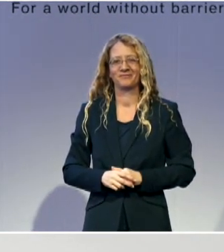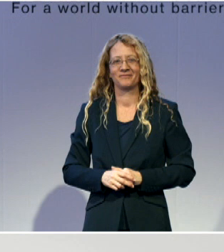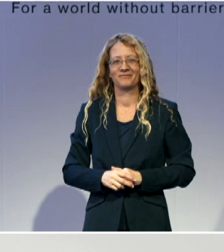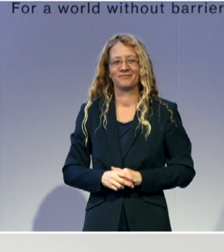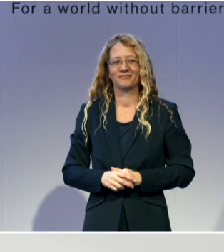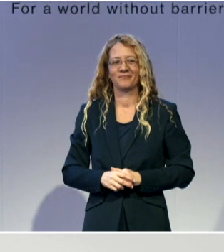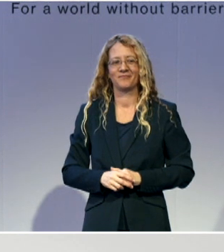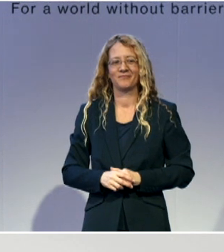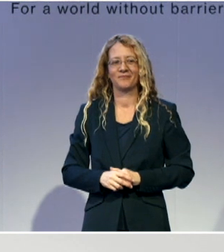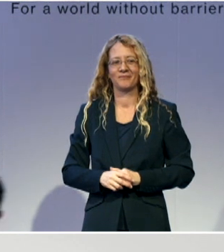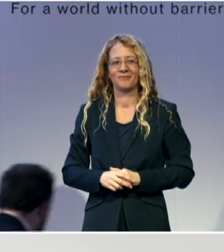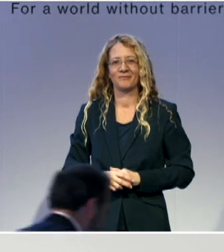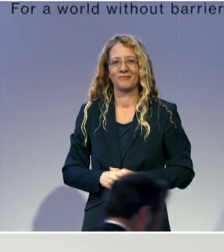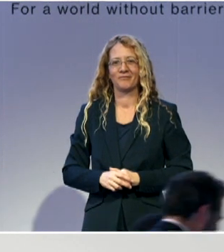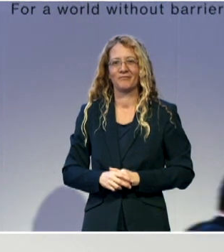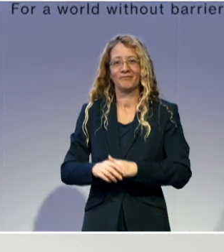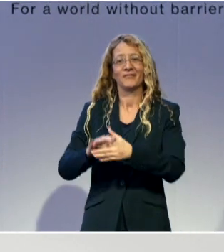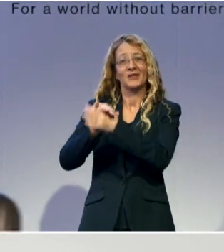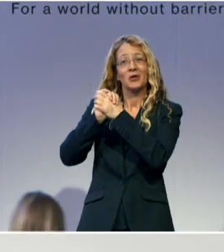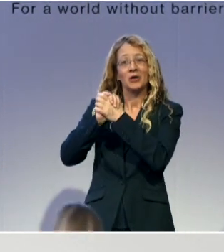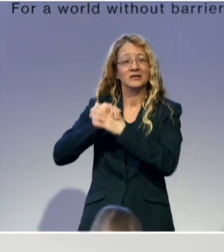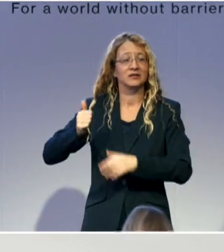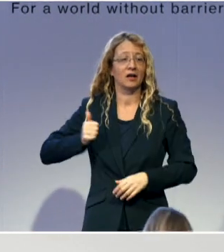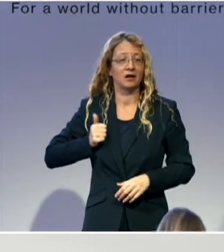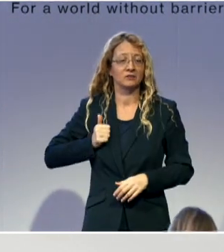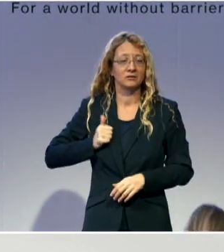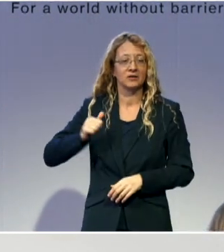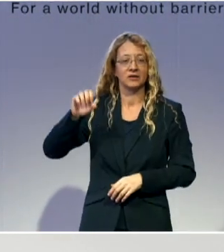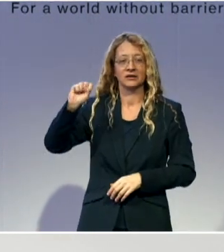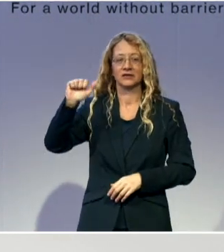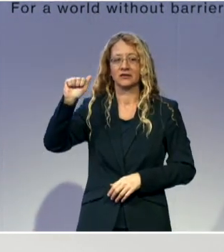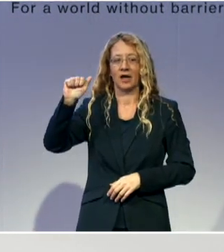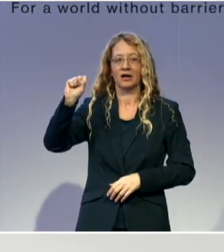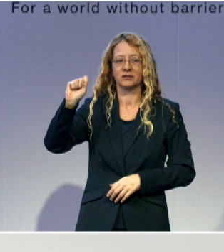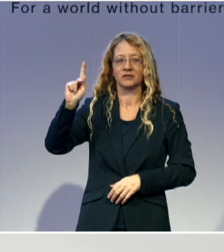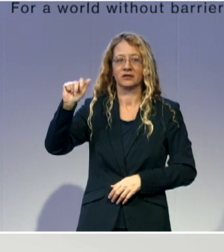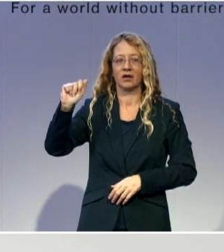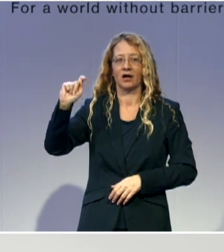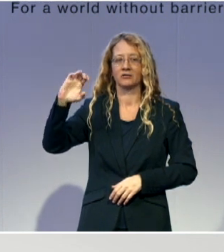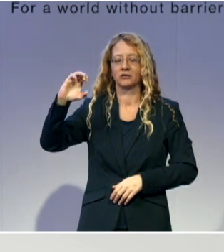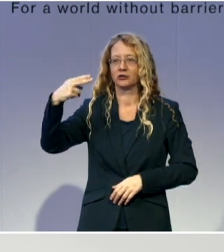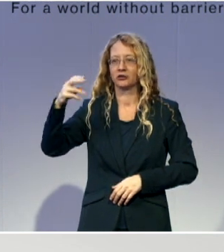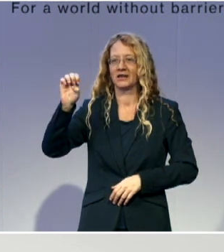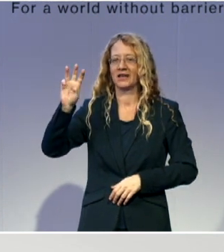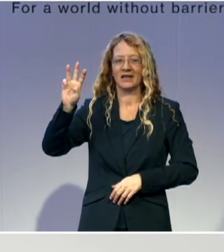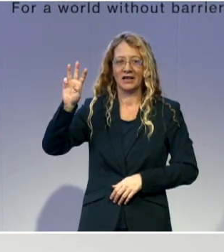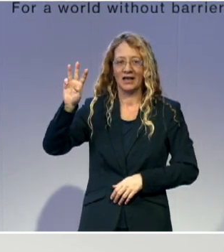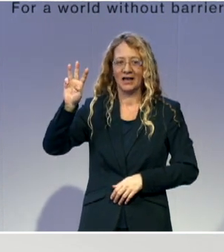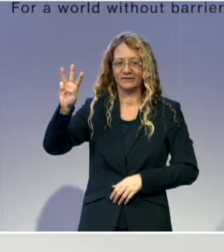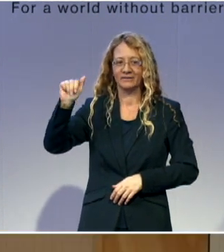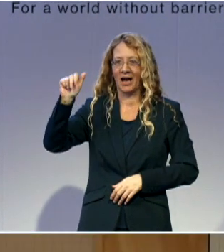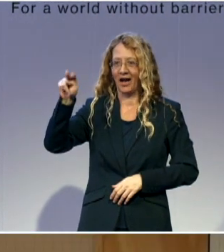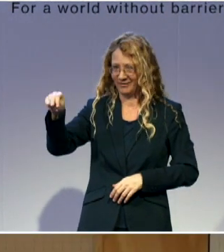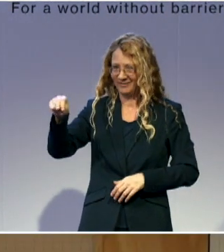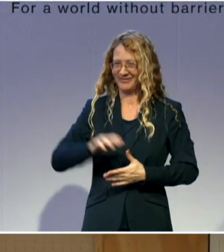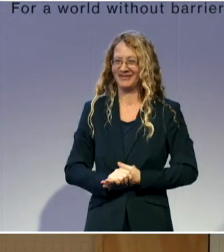Congratulations to Elections Saskatchewan from Canada. Their accessibility implementation plan was